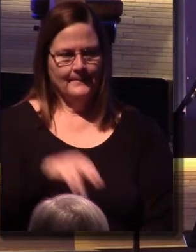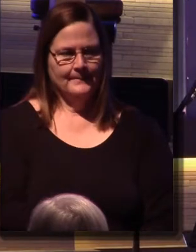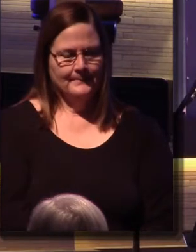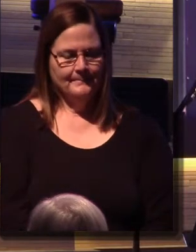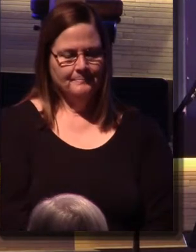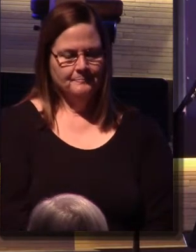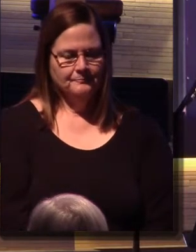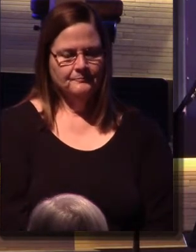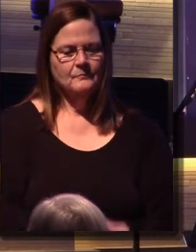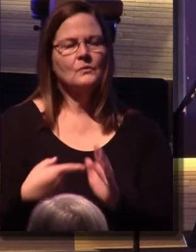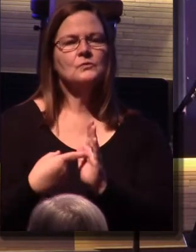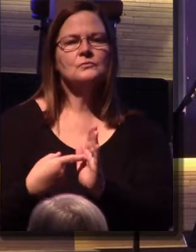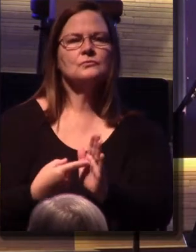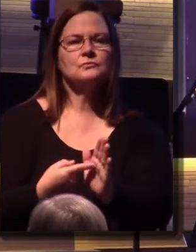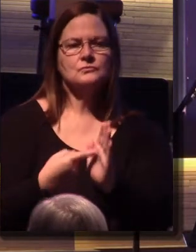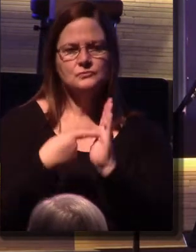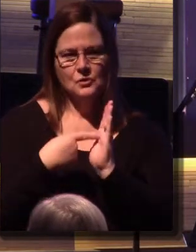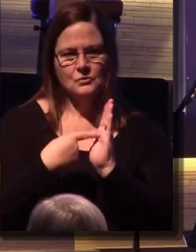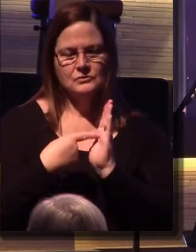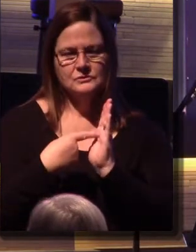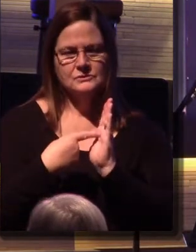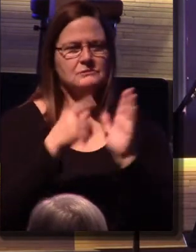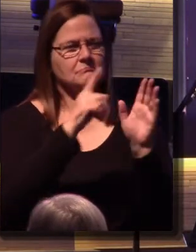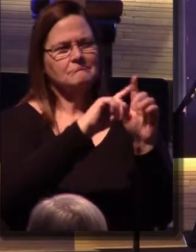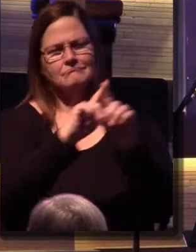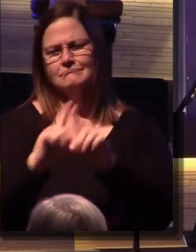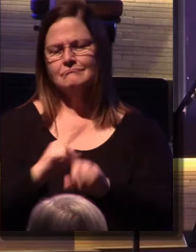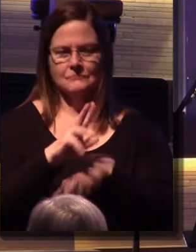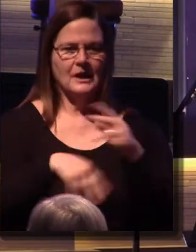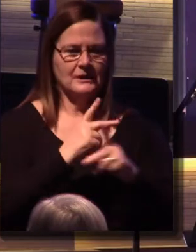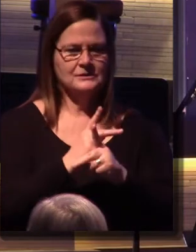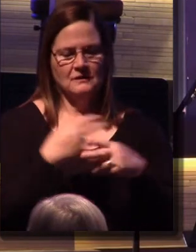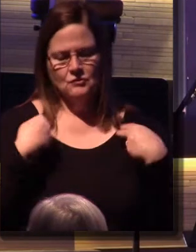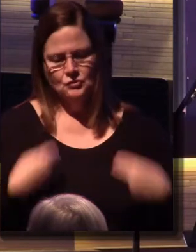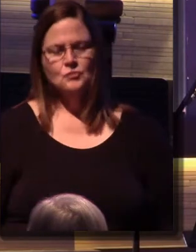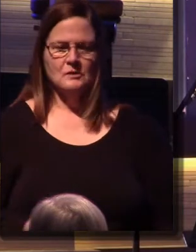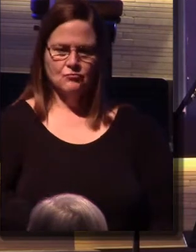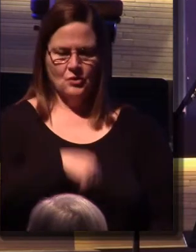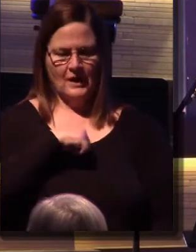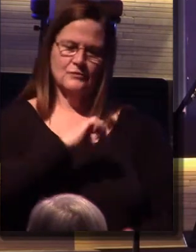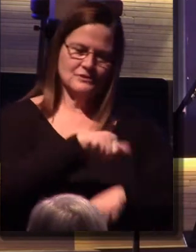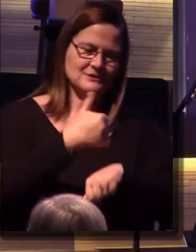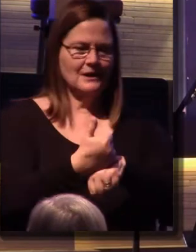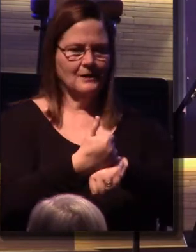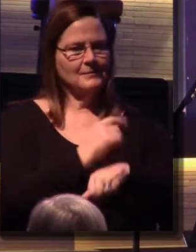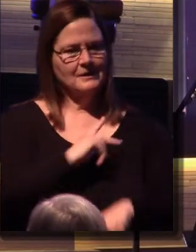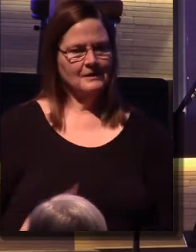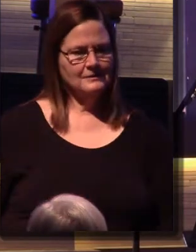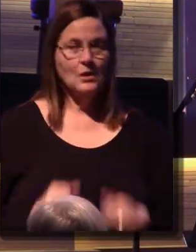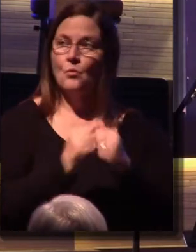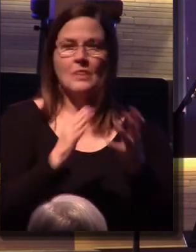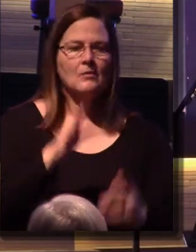Babylon points us to all forms of human pride that would establish kingdoms and